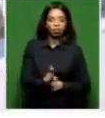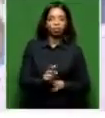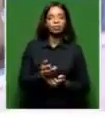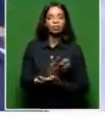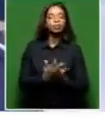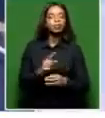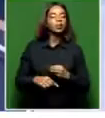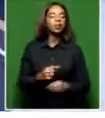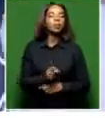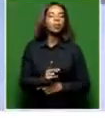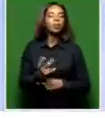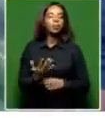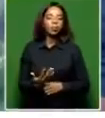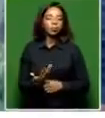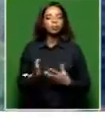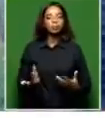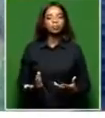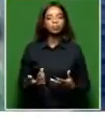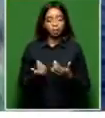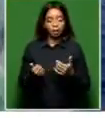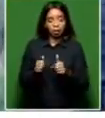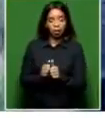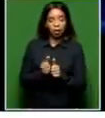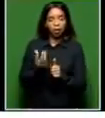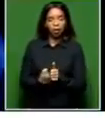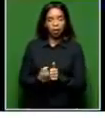just having great moments with your partner.